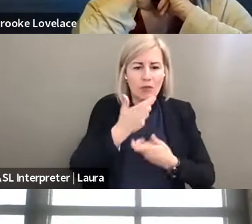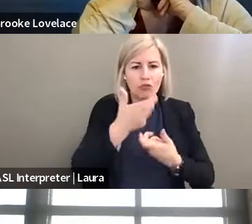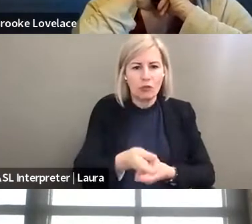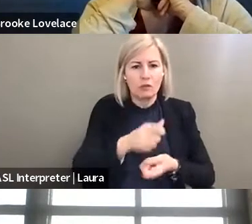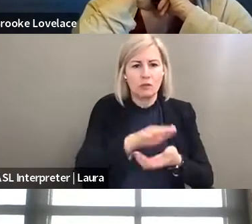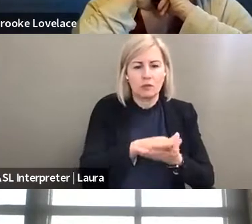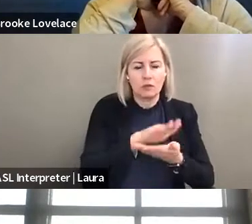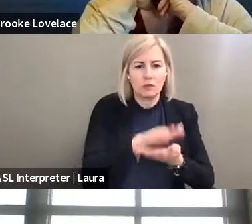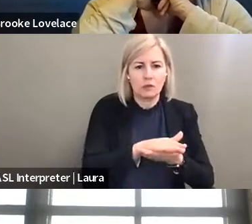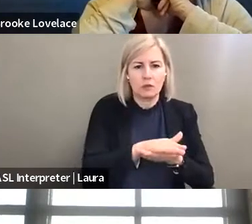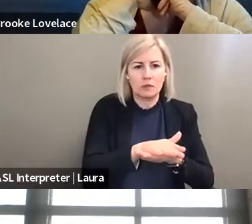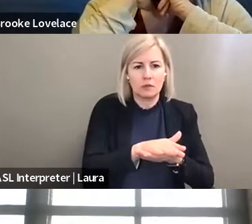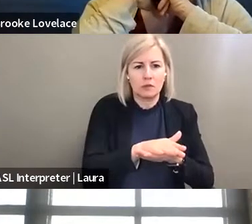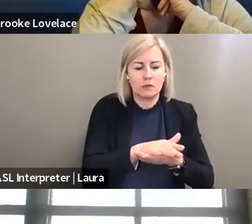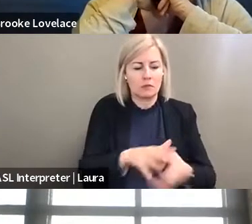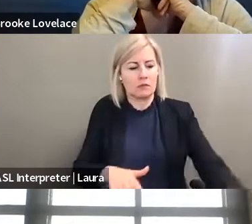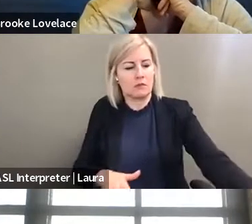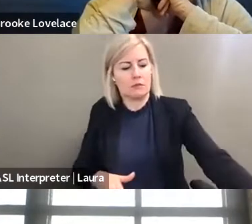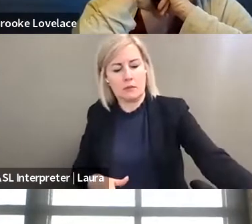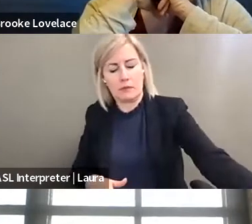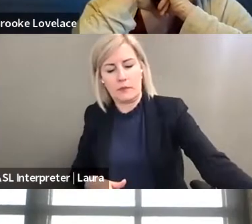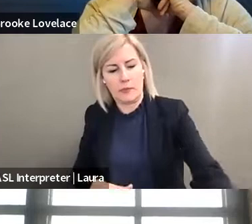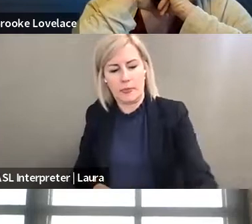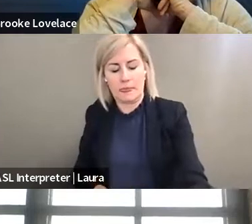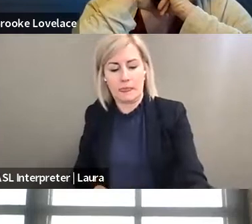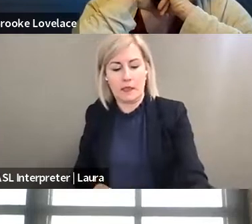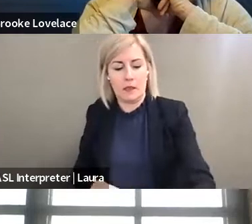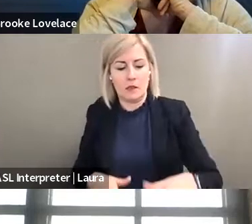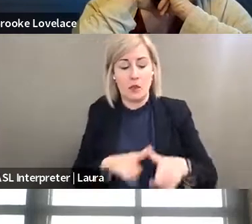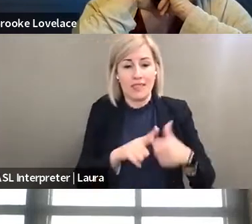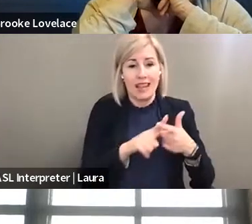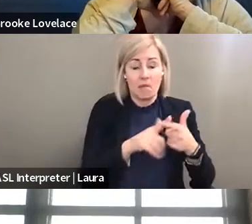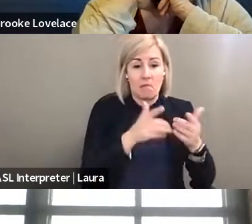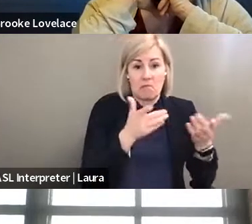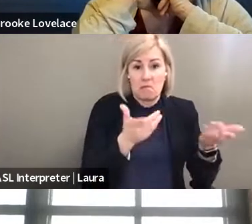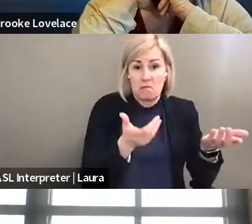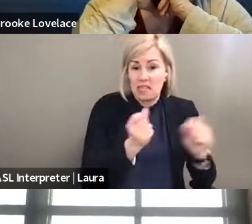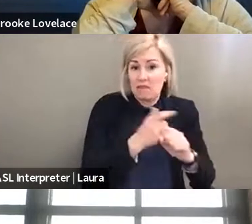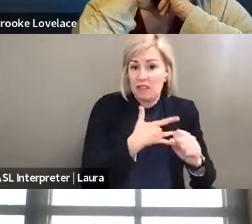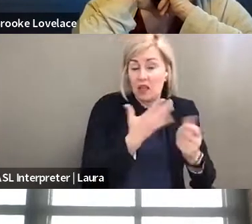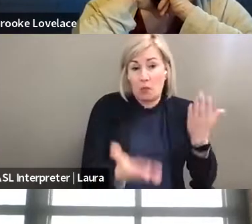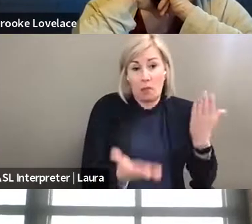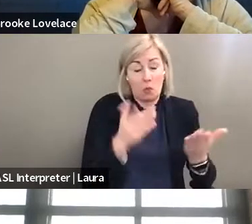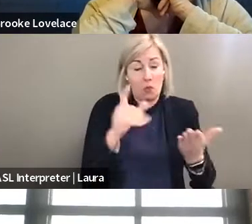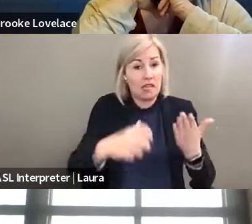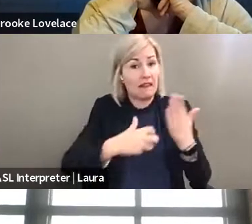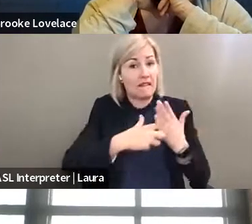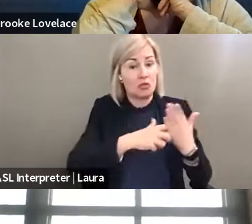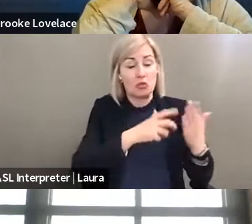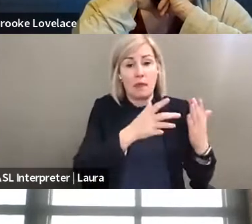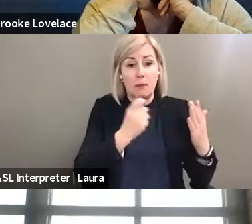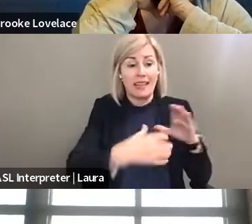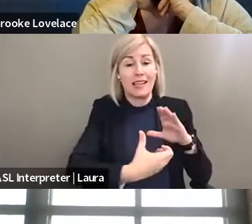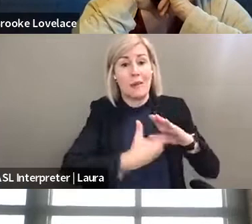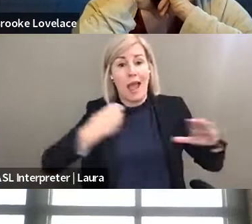school. So that kind of makes me lean toward the vouchers, right? Because maybe that's what we need to do, is get our kids out of the